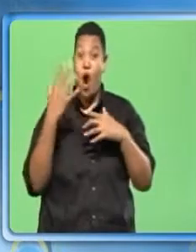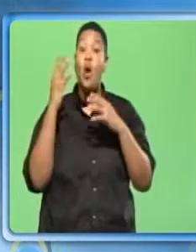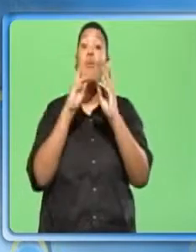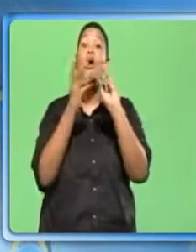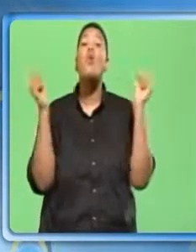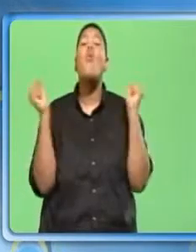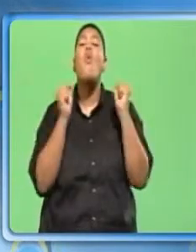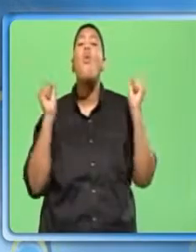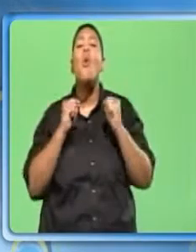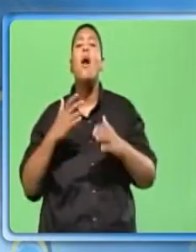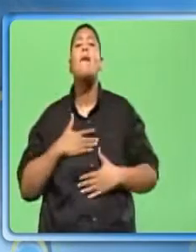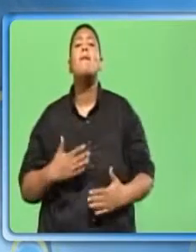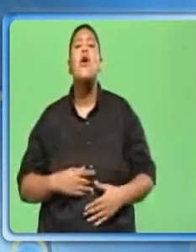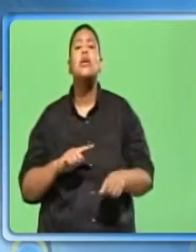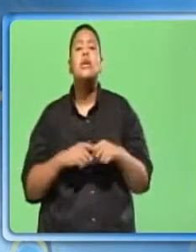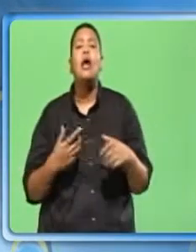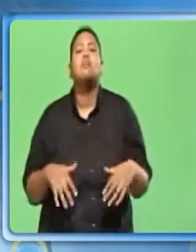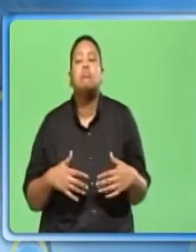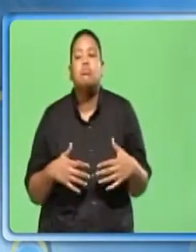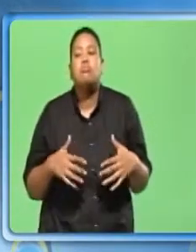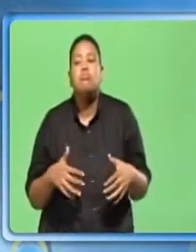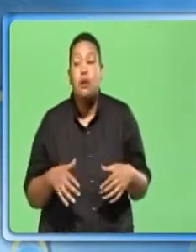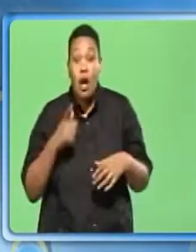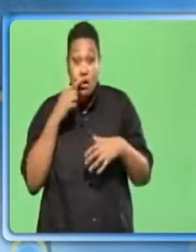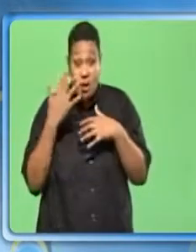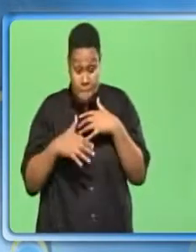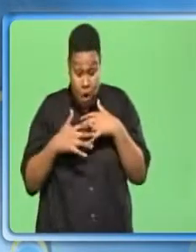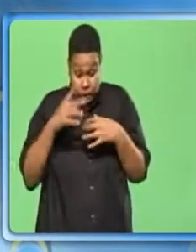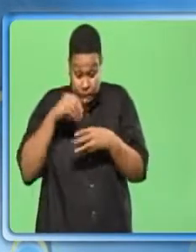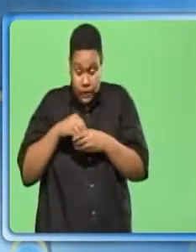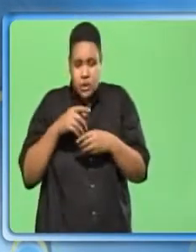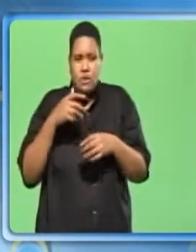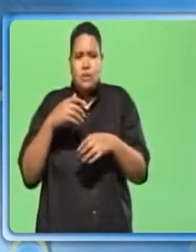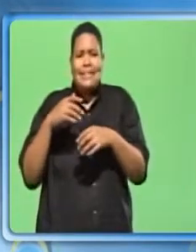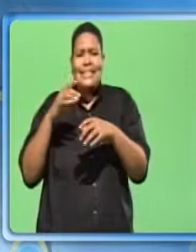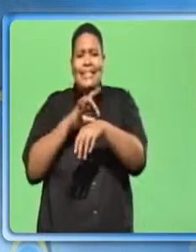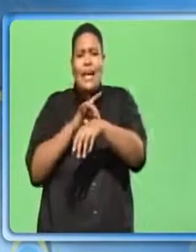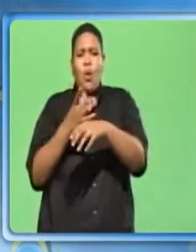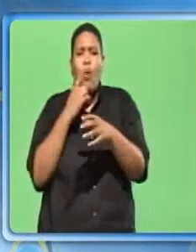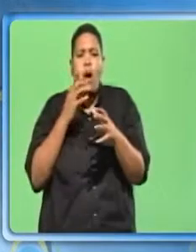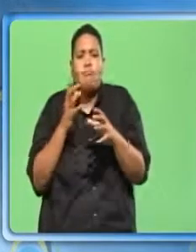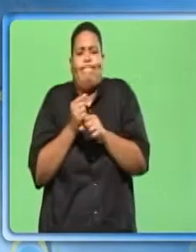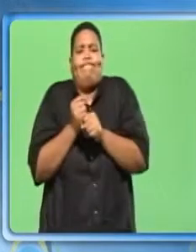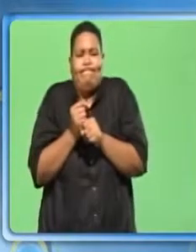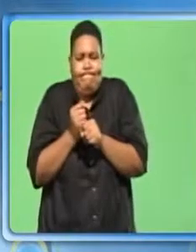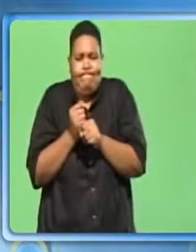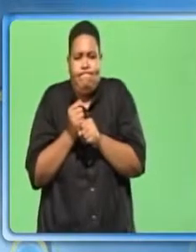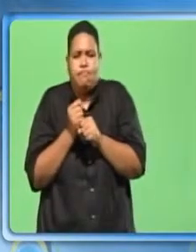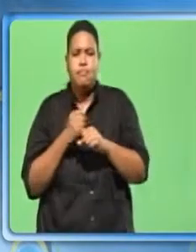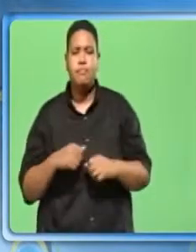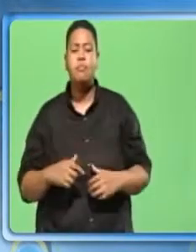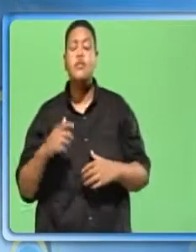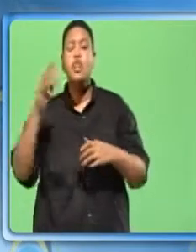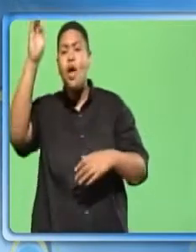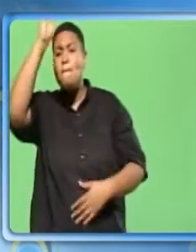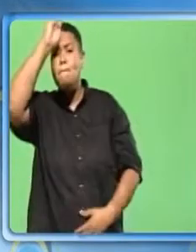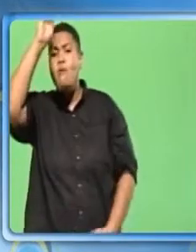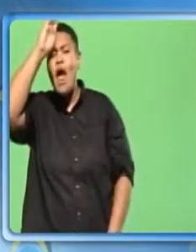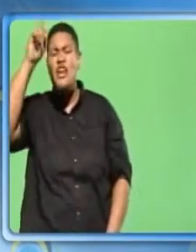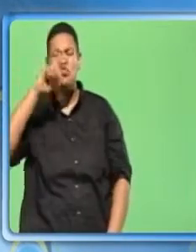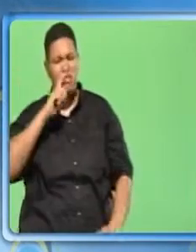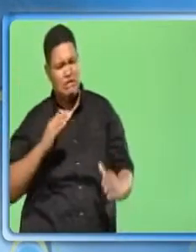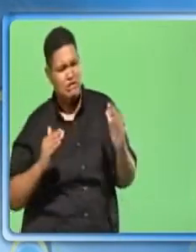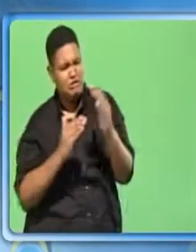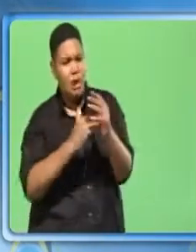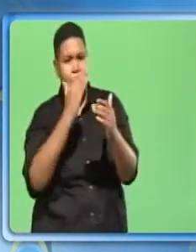cold, the body starts to shiver and the blood vessels in the surface of the skin constricts. The brain is one of the